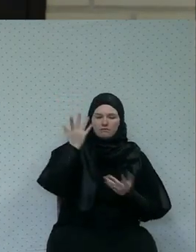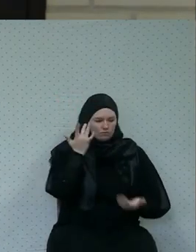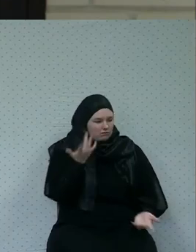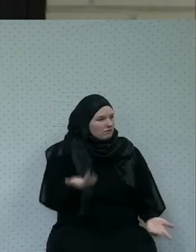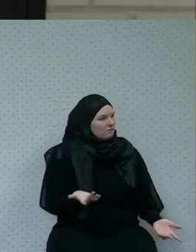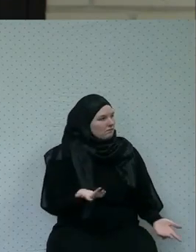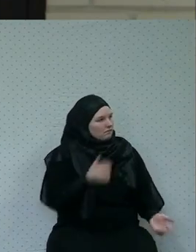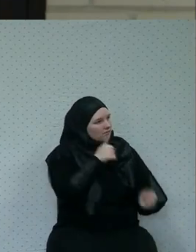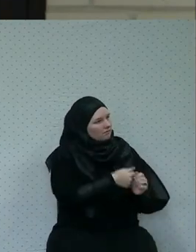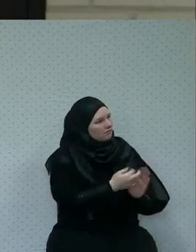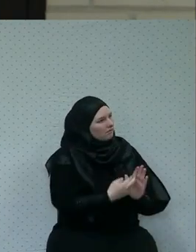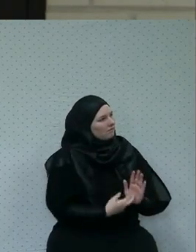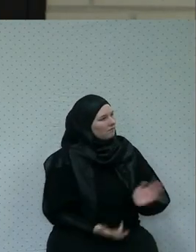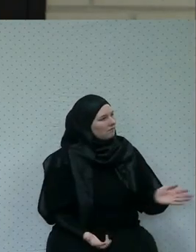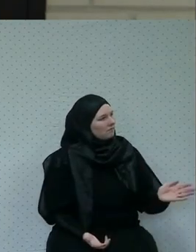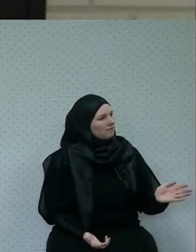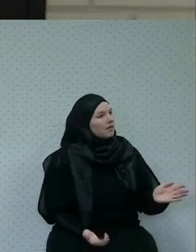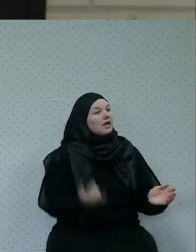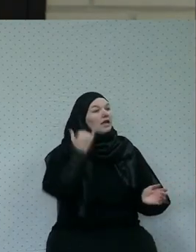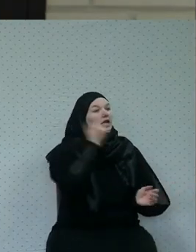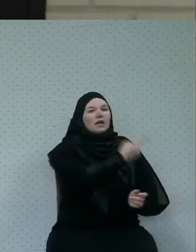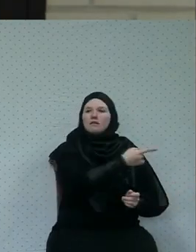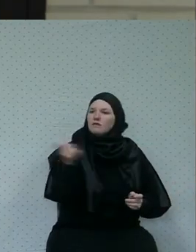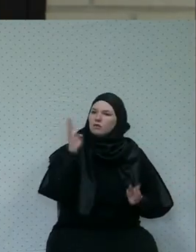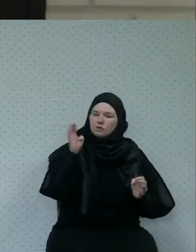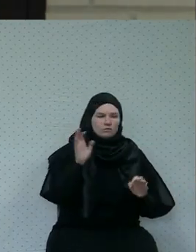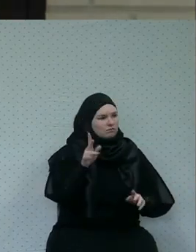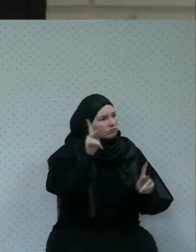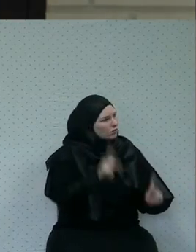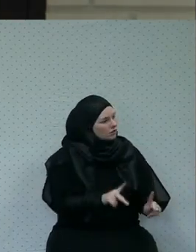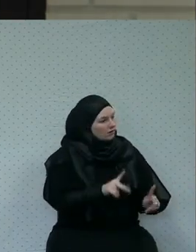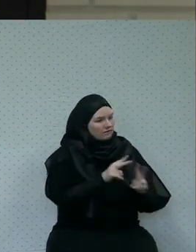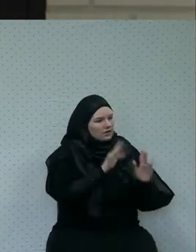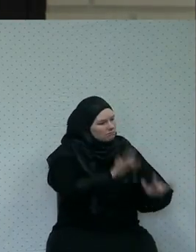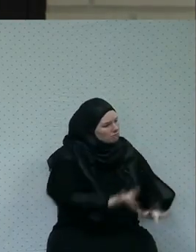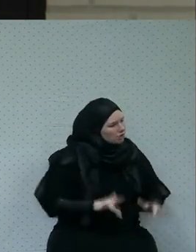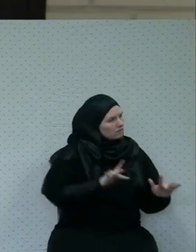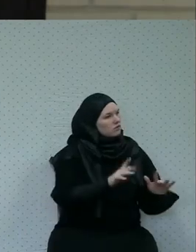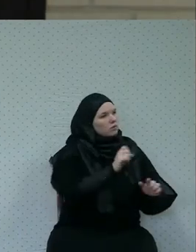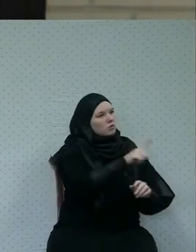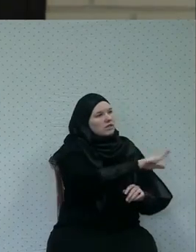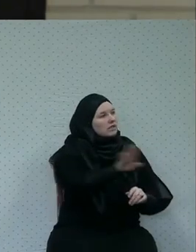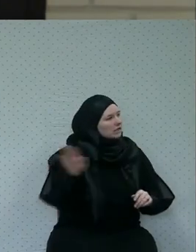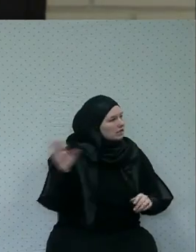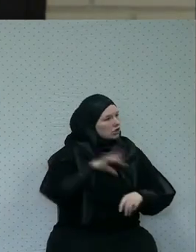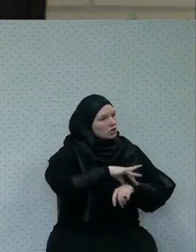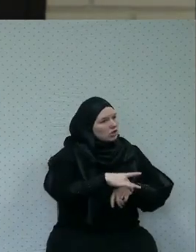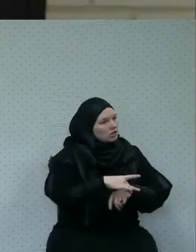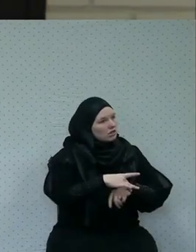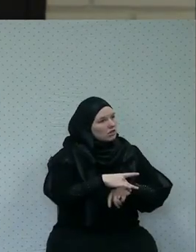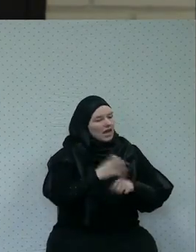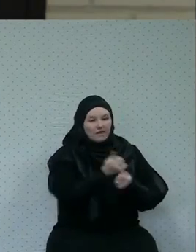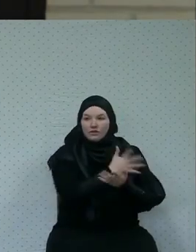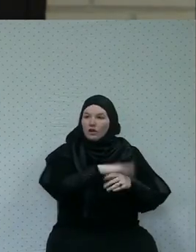It's part of the rules of Allah that if you are merciful to his creation, you will deserve and